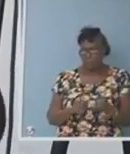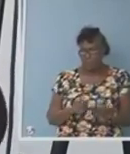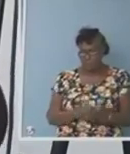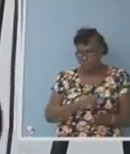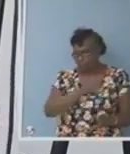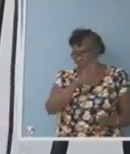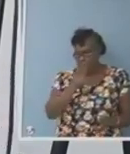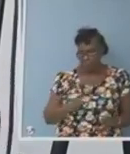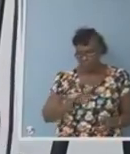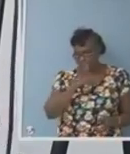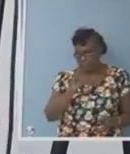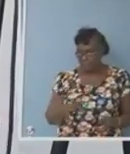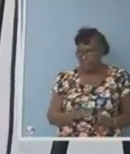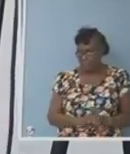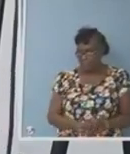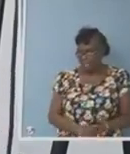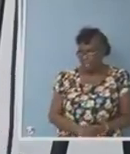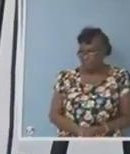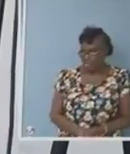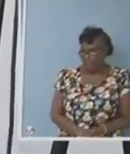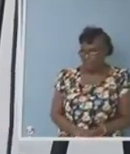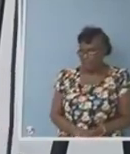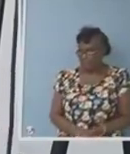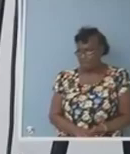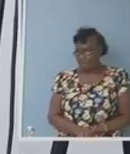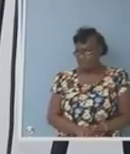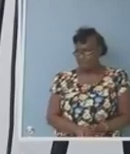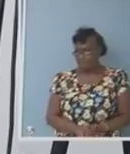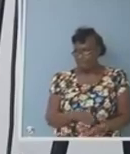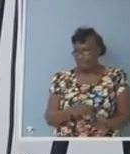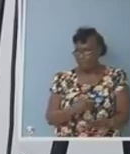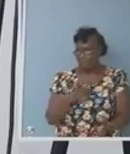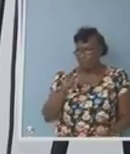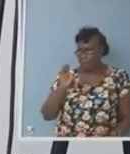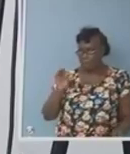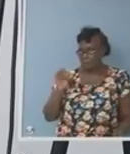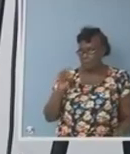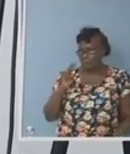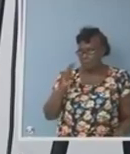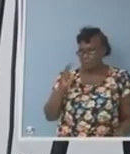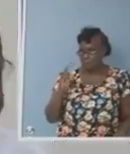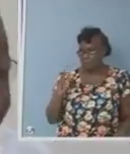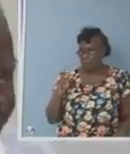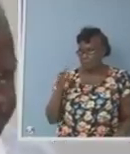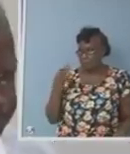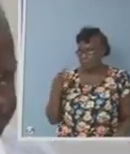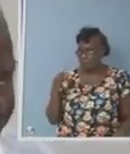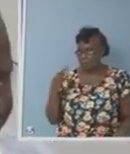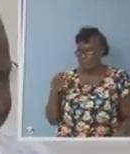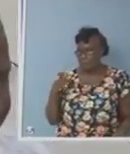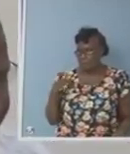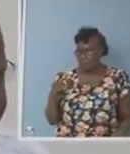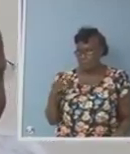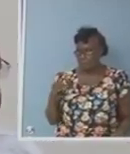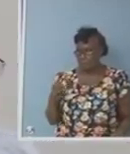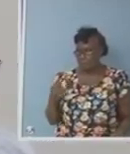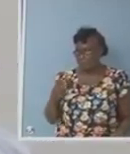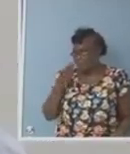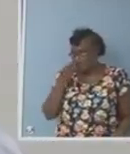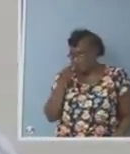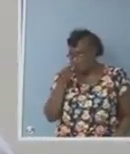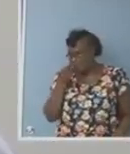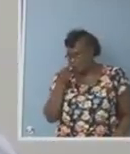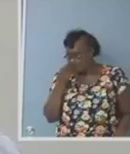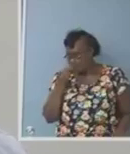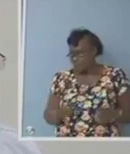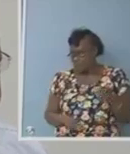forward. All right, so prior to COVID-19, we had an early onset to the flu season here in Tobago.